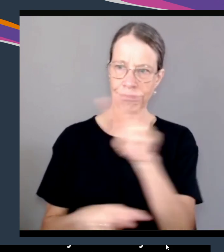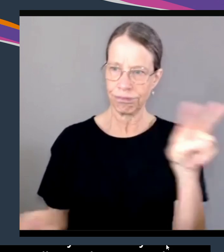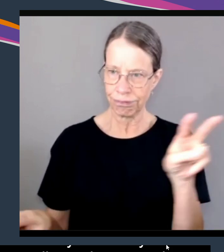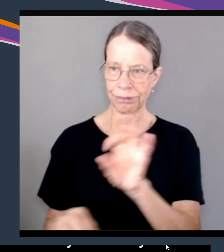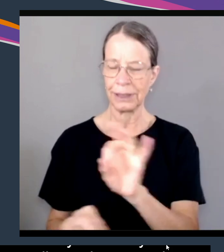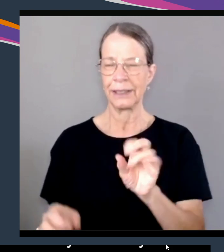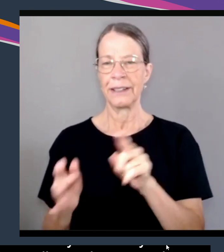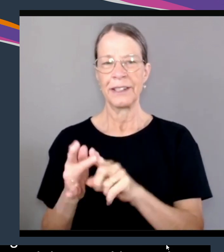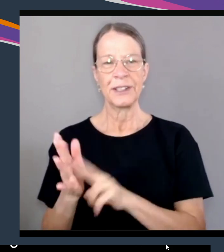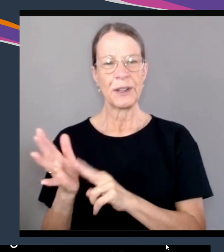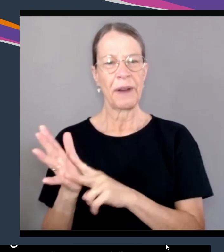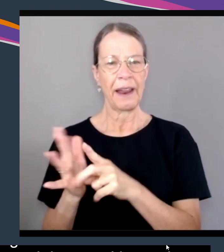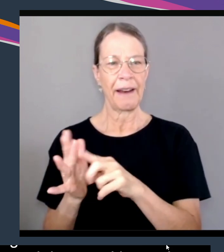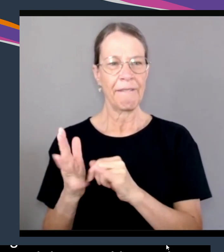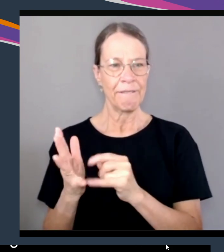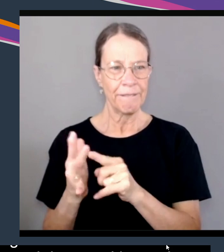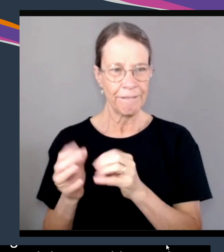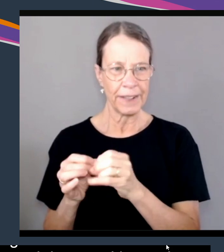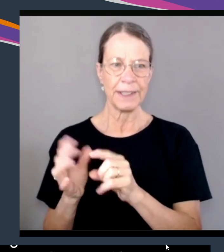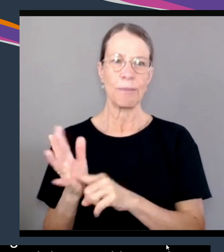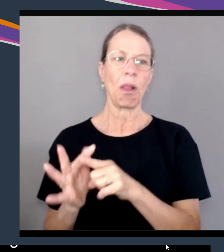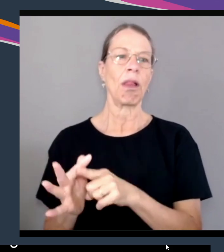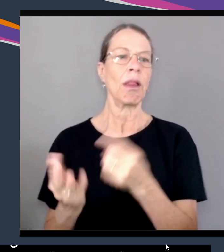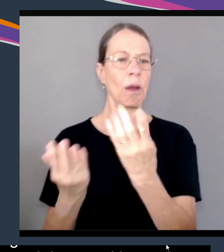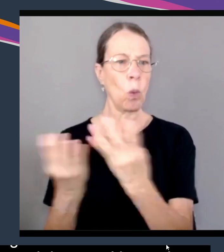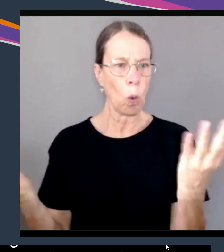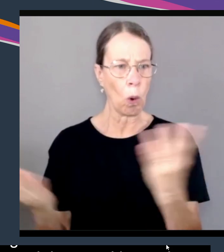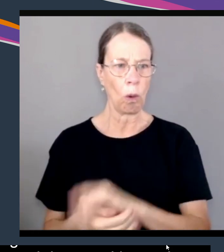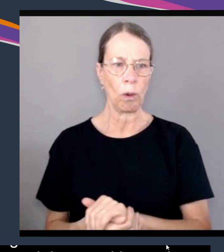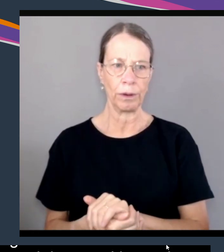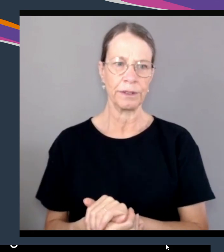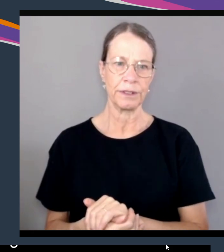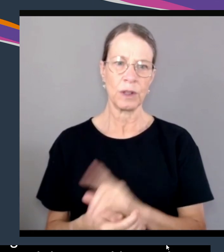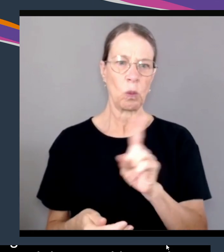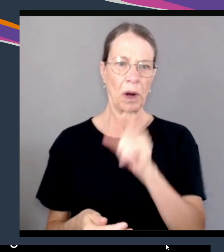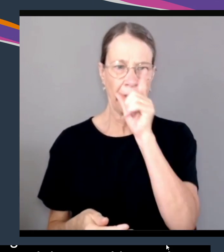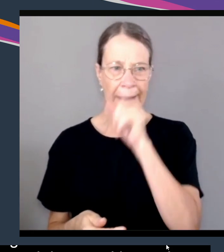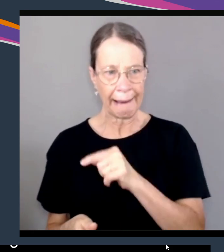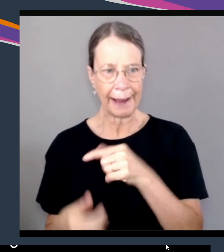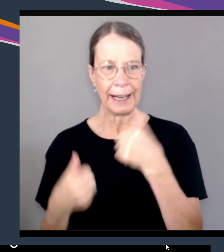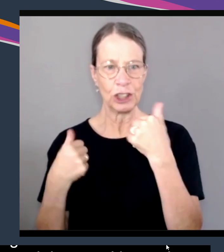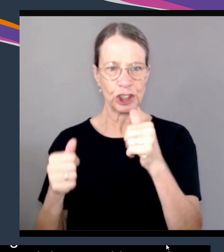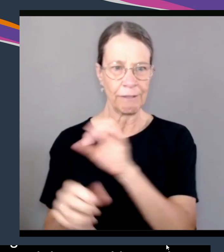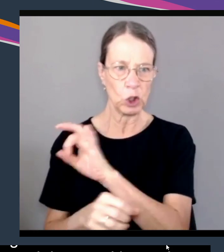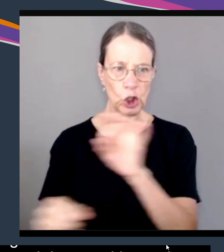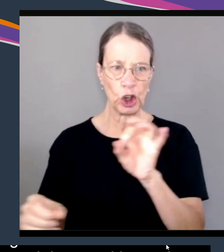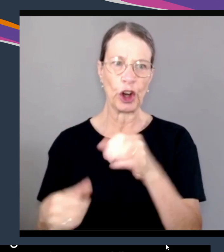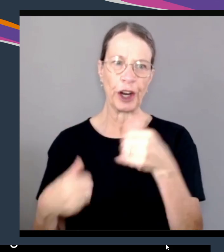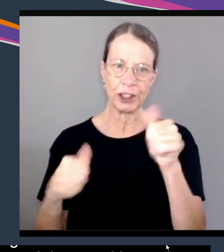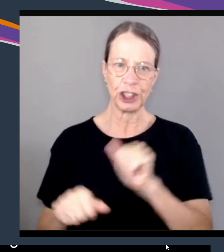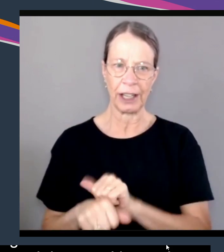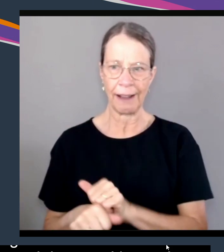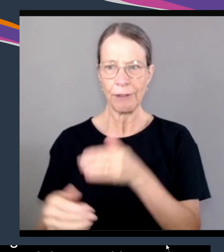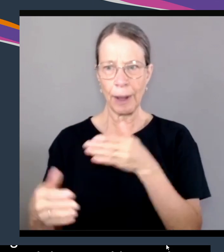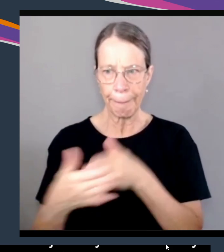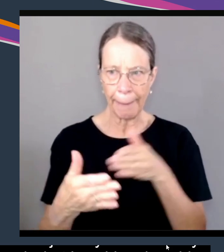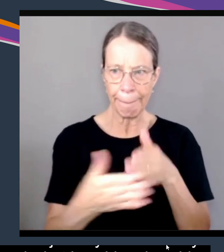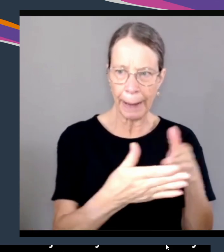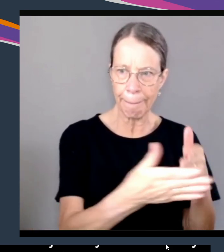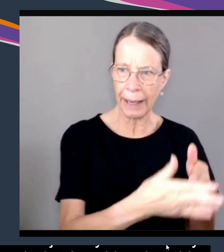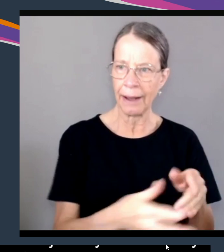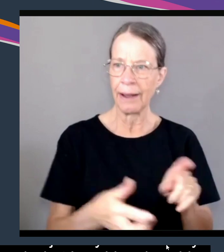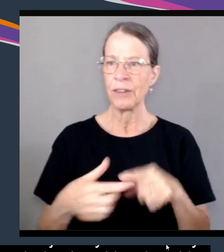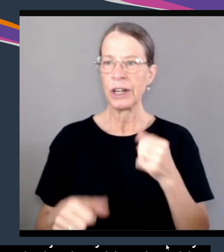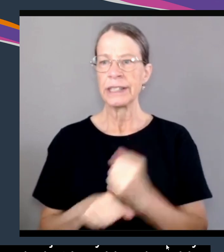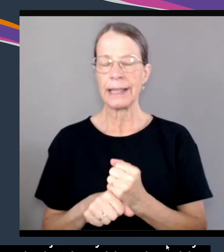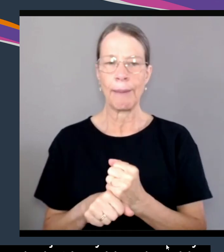achieve as a researcher in a higher education system. Subtle things like leadership opportunities just passing by,